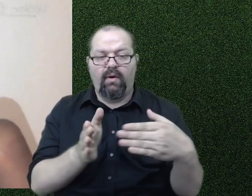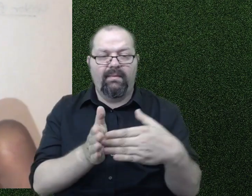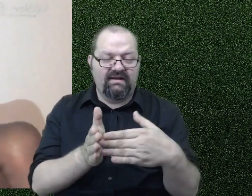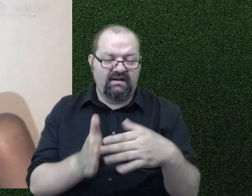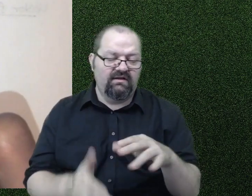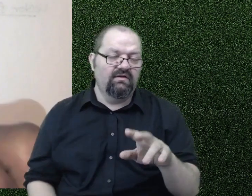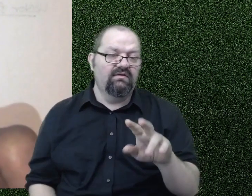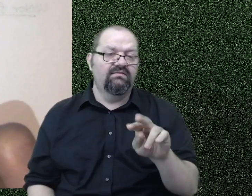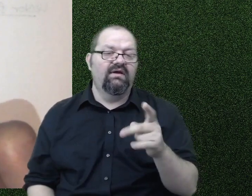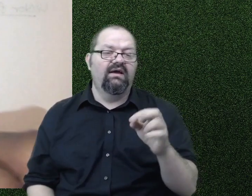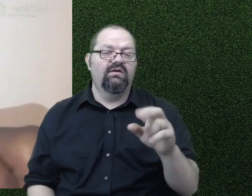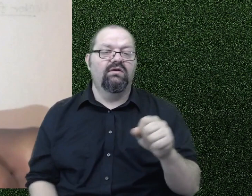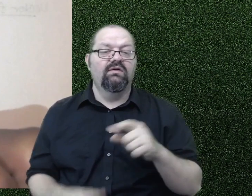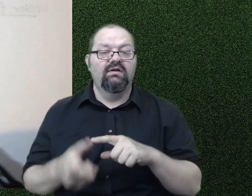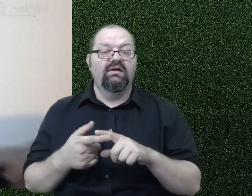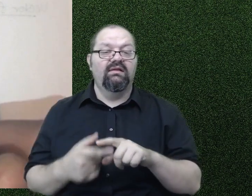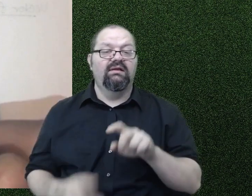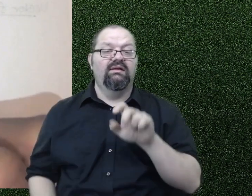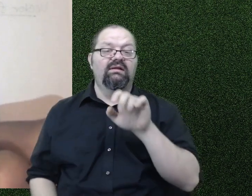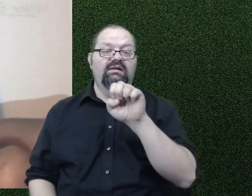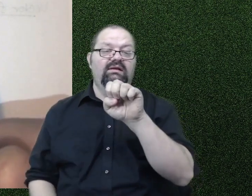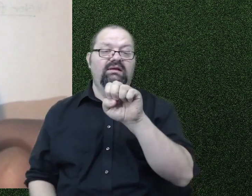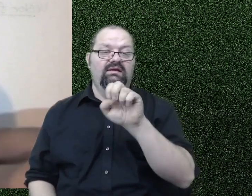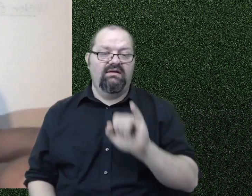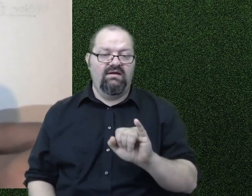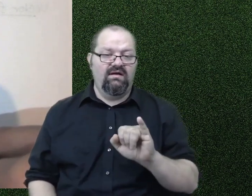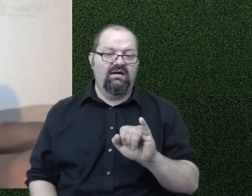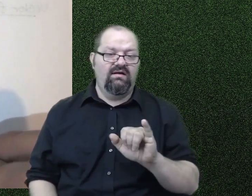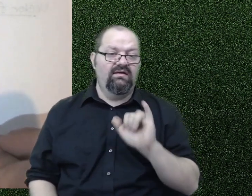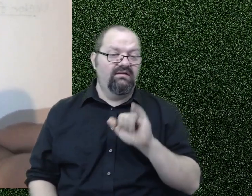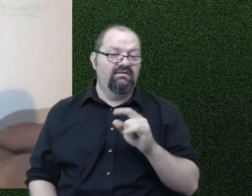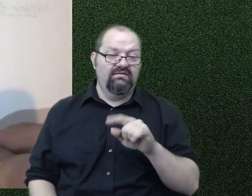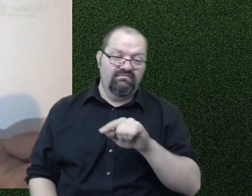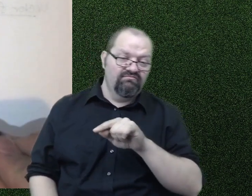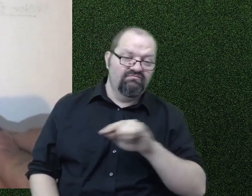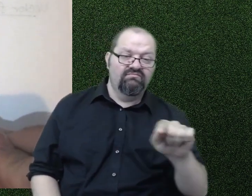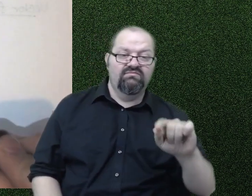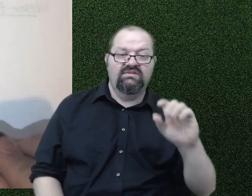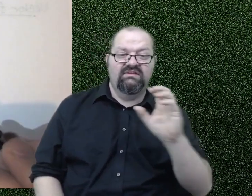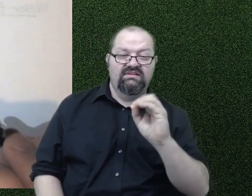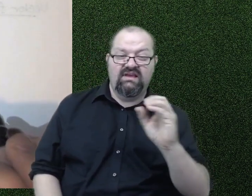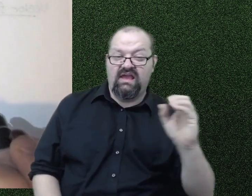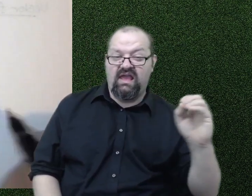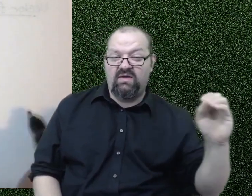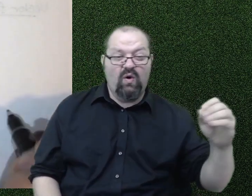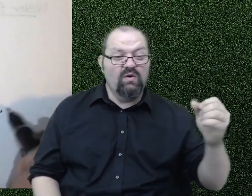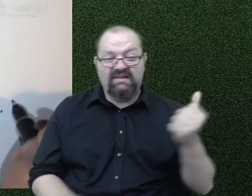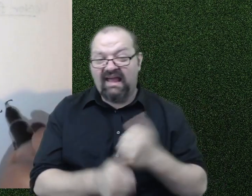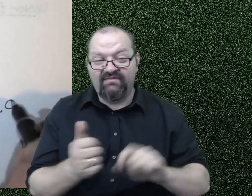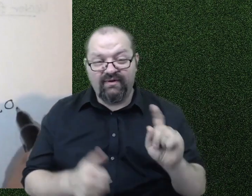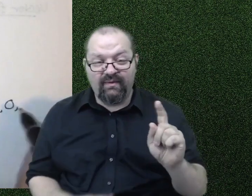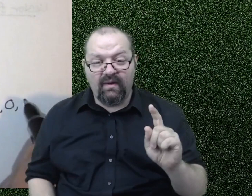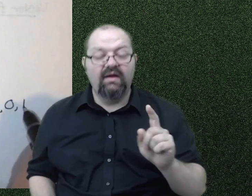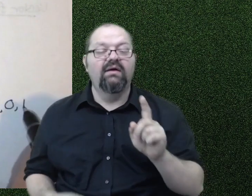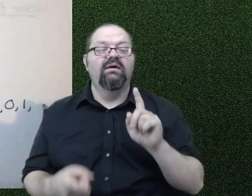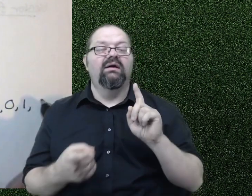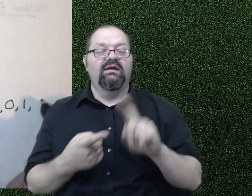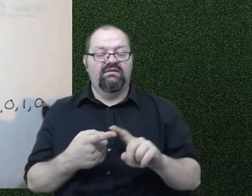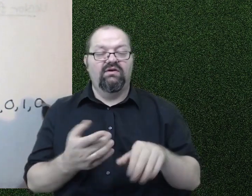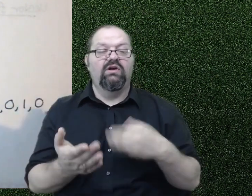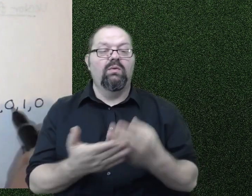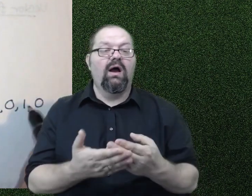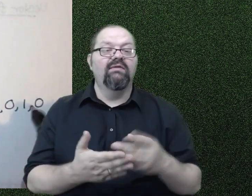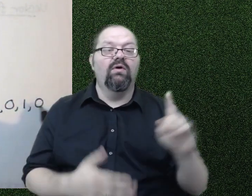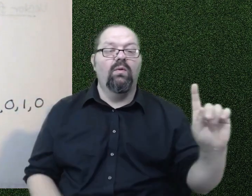And E sub I, that vector is just a bunch of zeros everywhere, until you get this